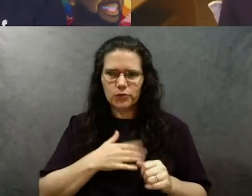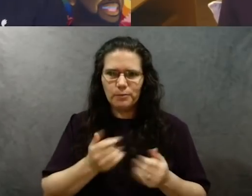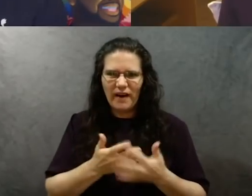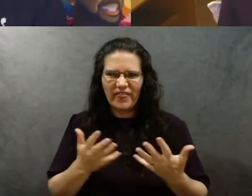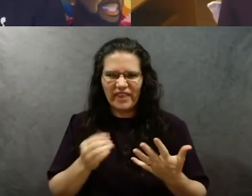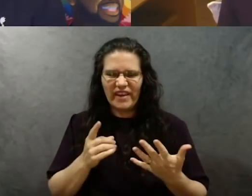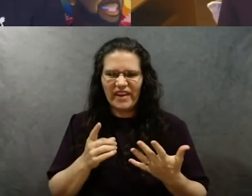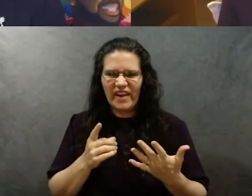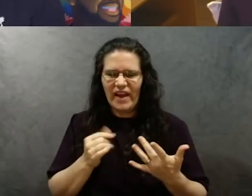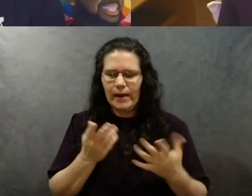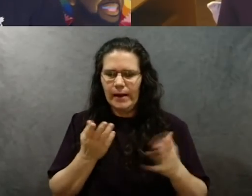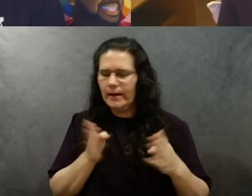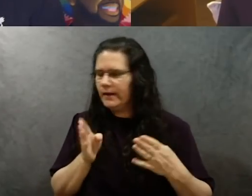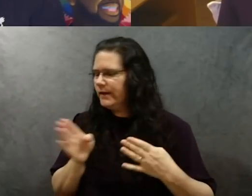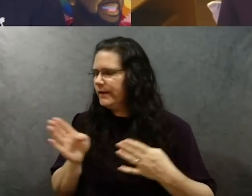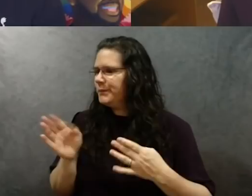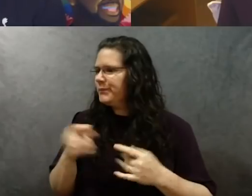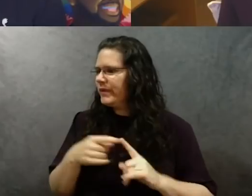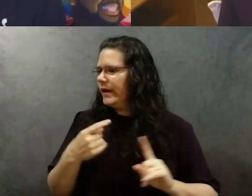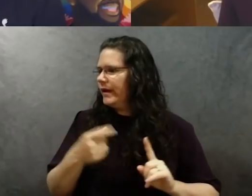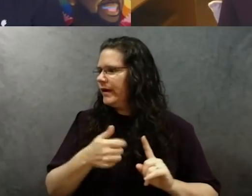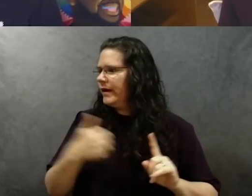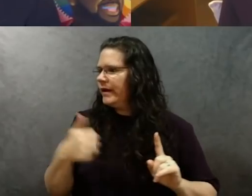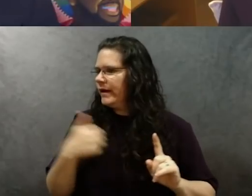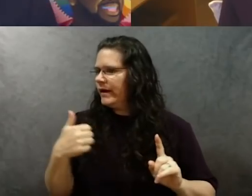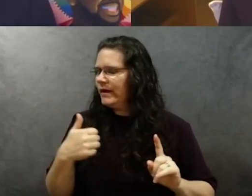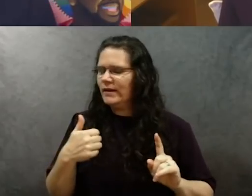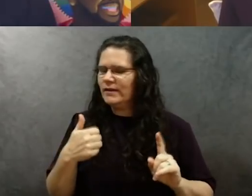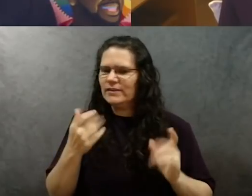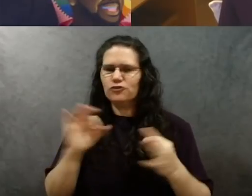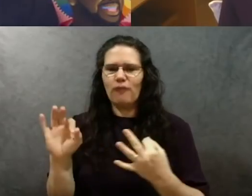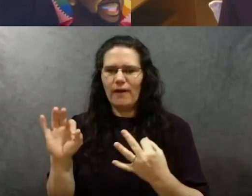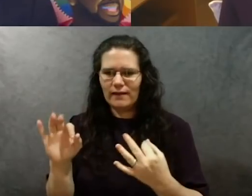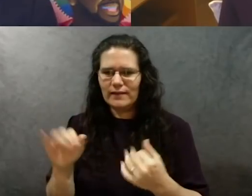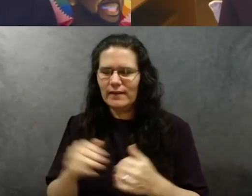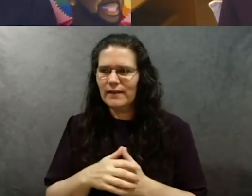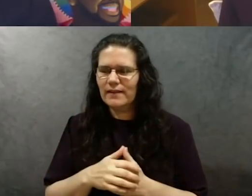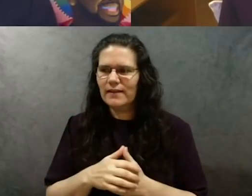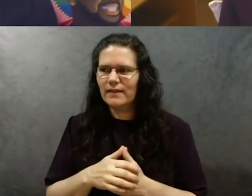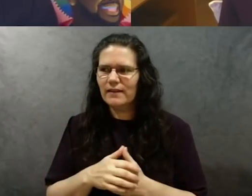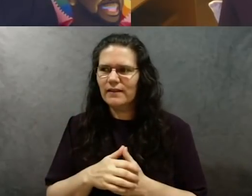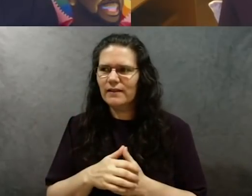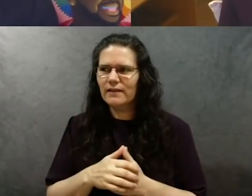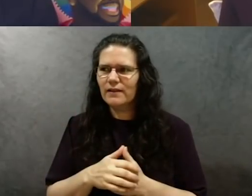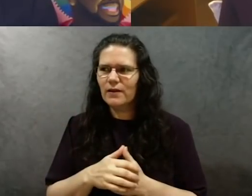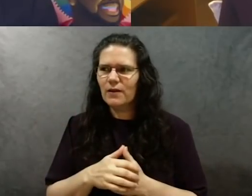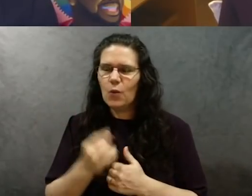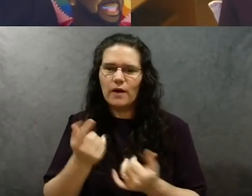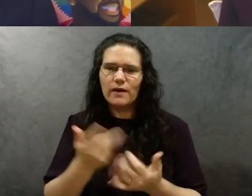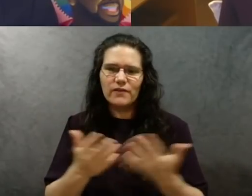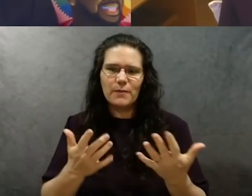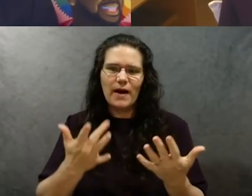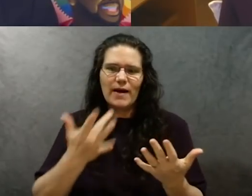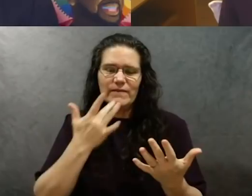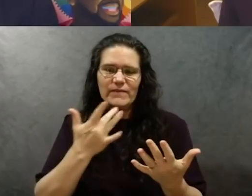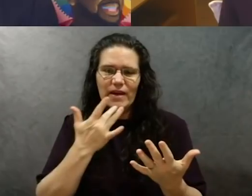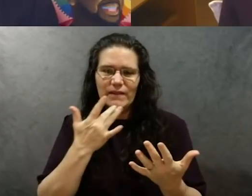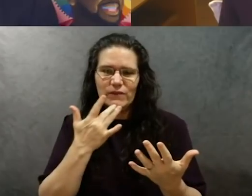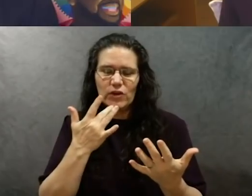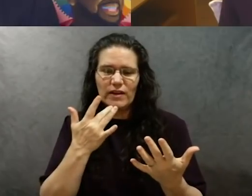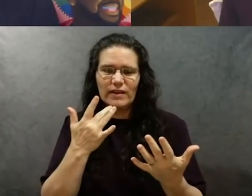and getting distracted. And, you know, one of my favorite inquiries is, what are you unwilling to feel?